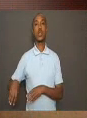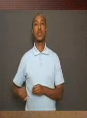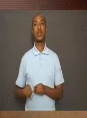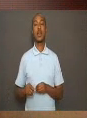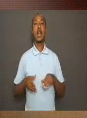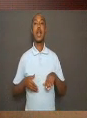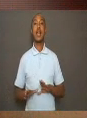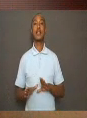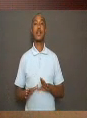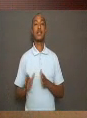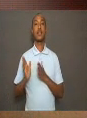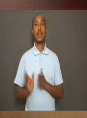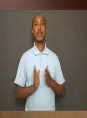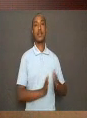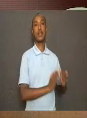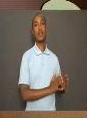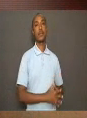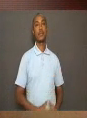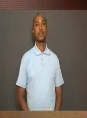Students, let's get ready.